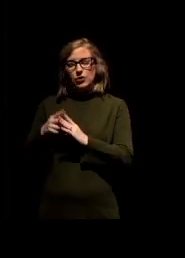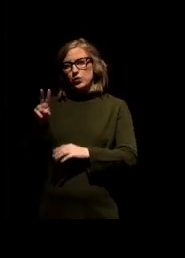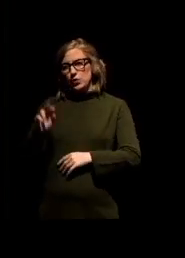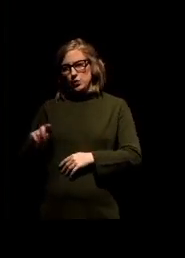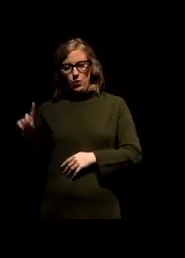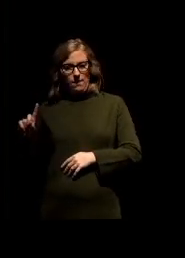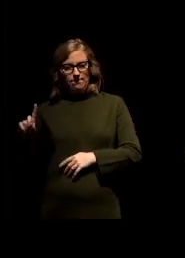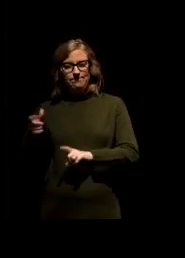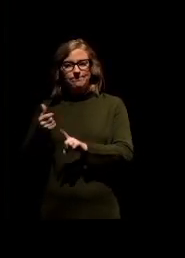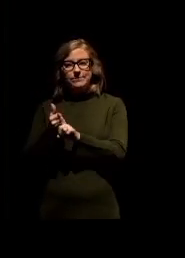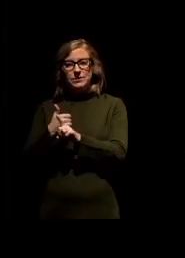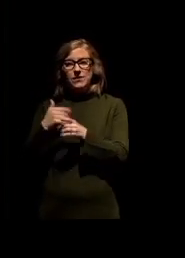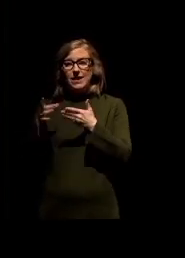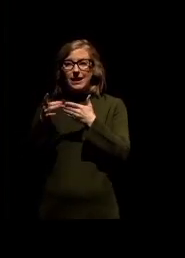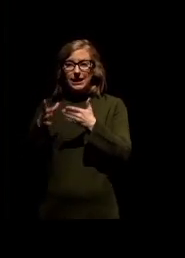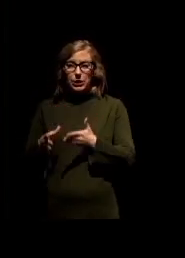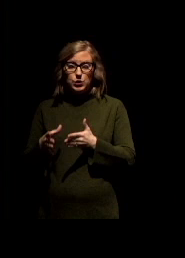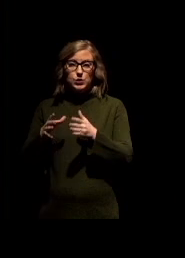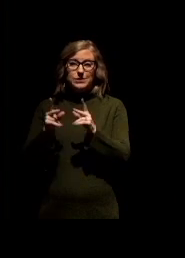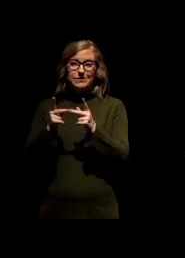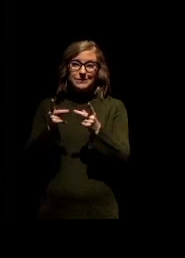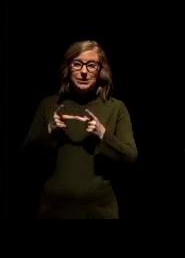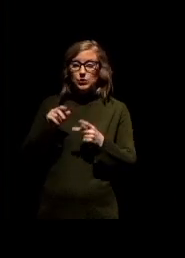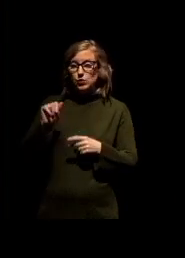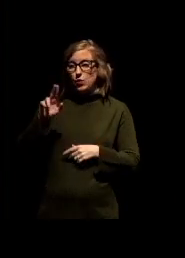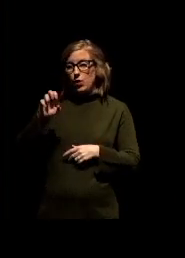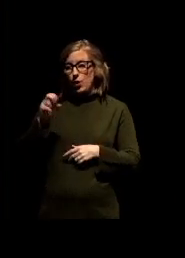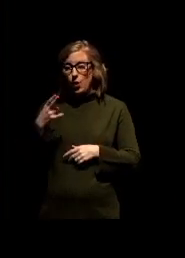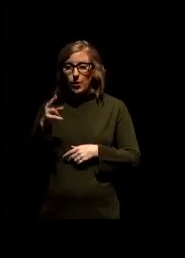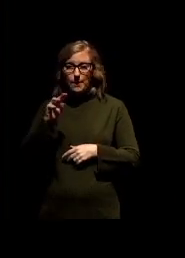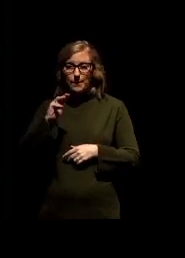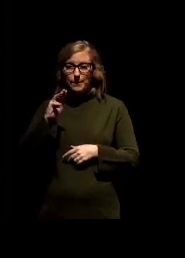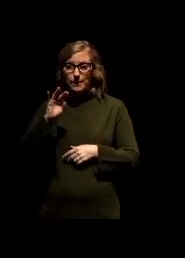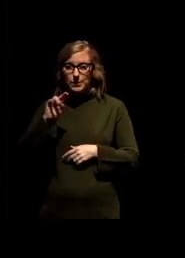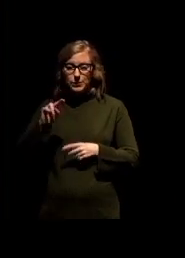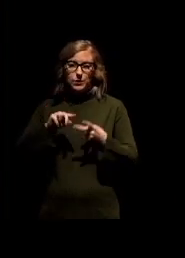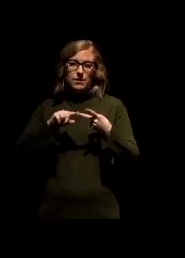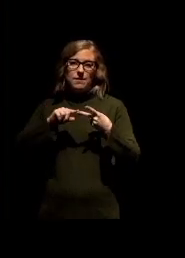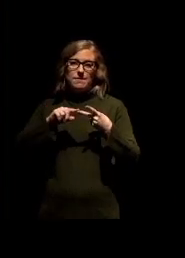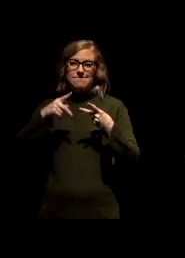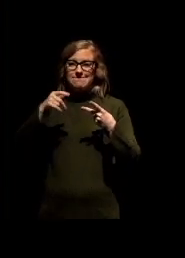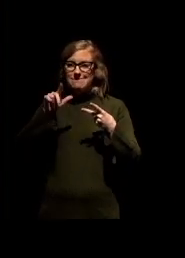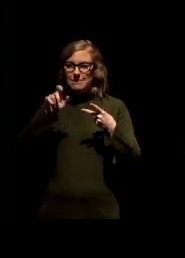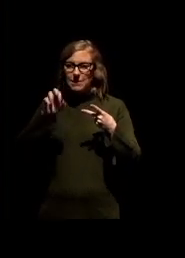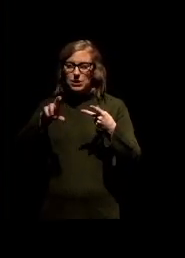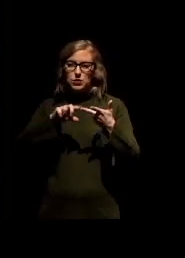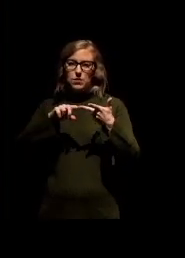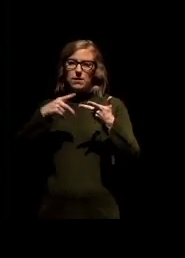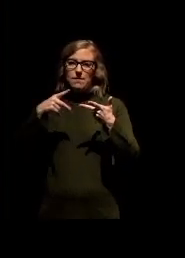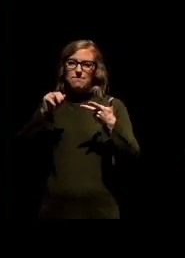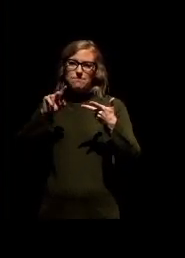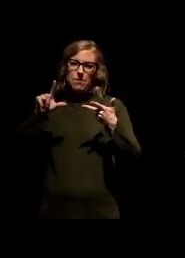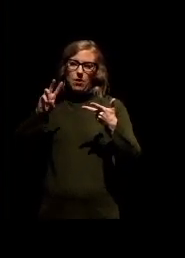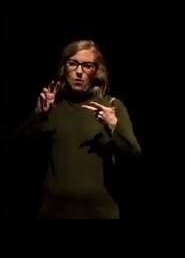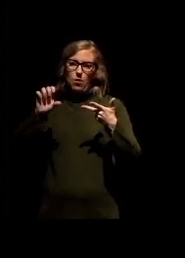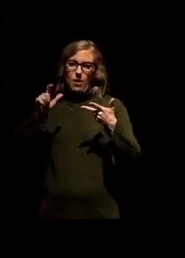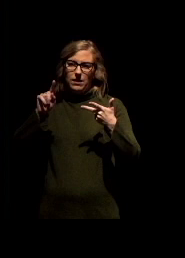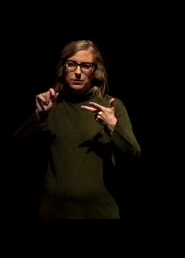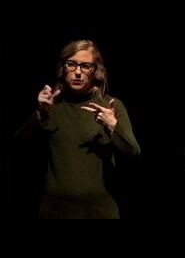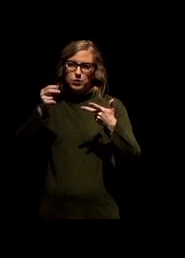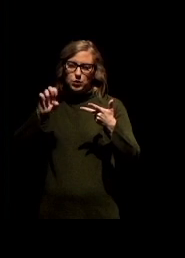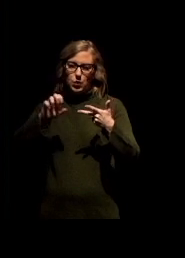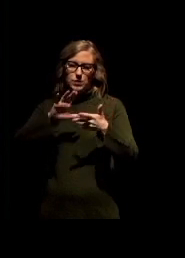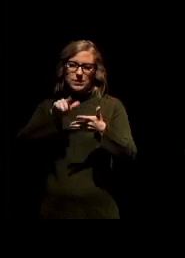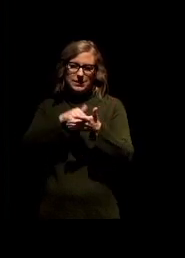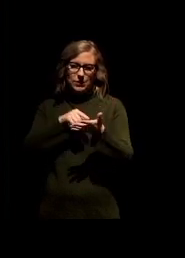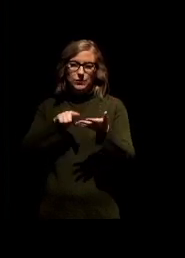leadership positions with ARC of Minnesota, with the Senator Paul Wellstone Center and Pacer Center. She has a BA in political science from